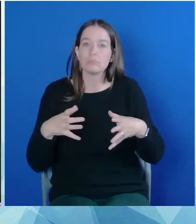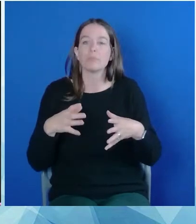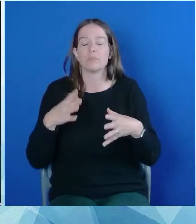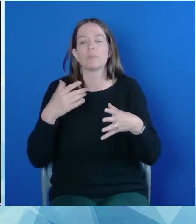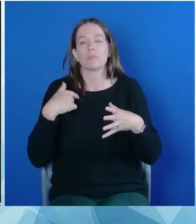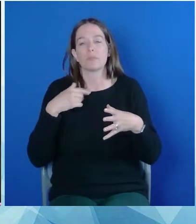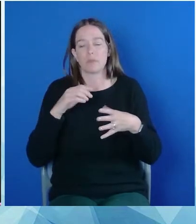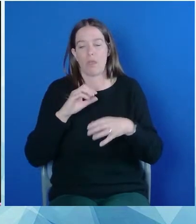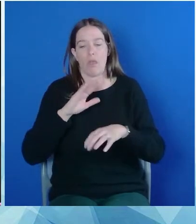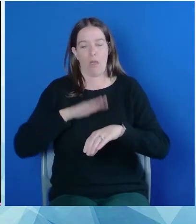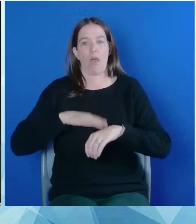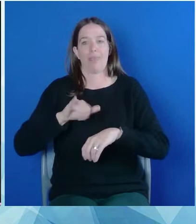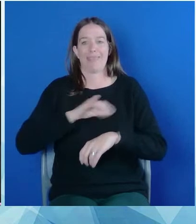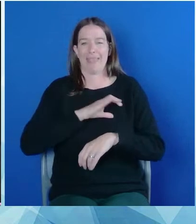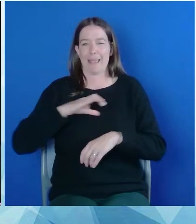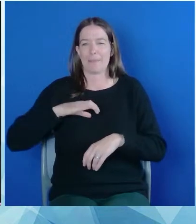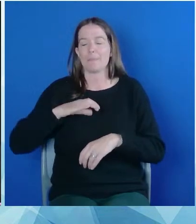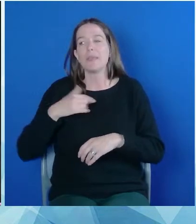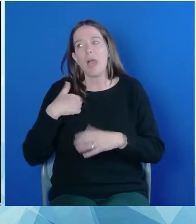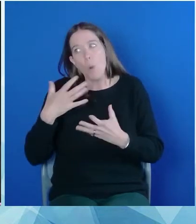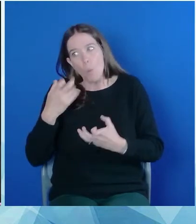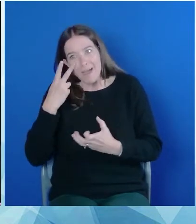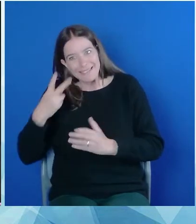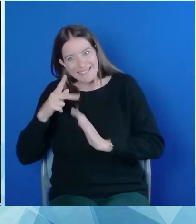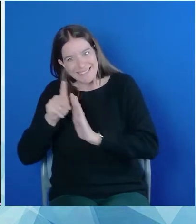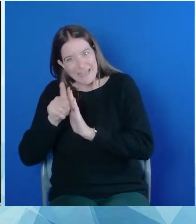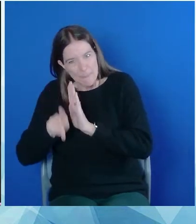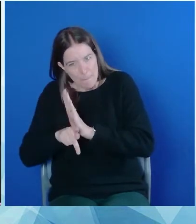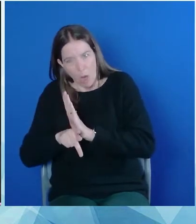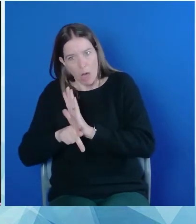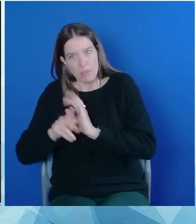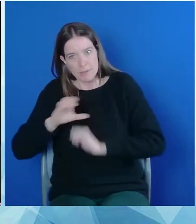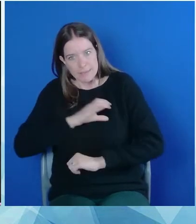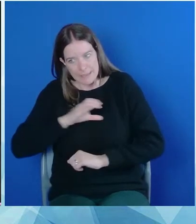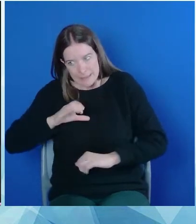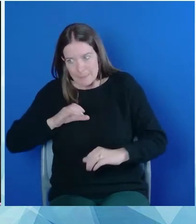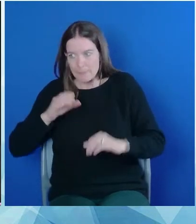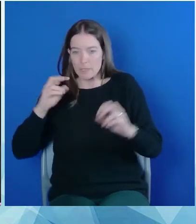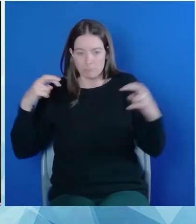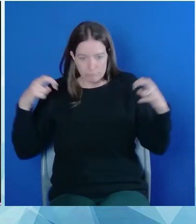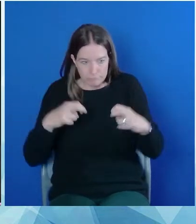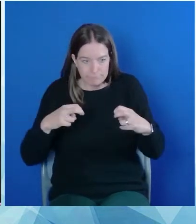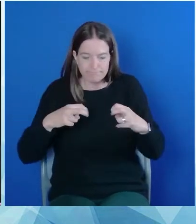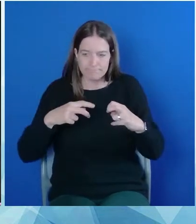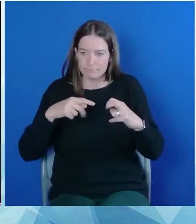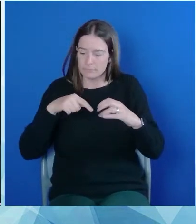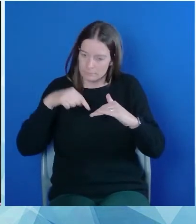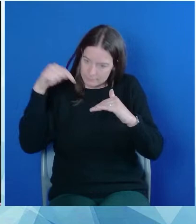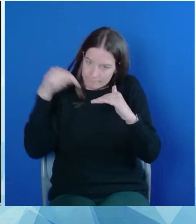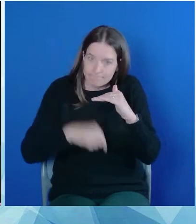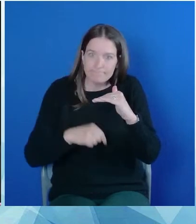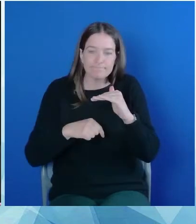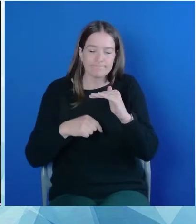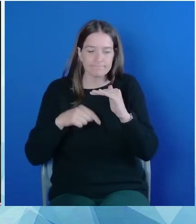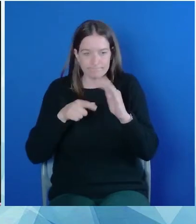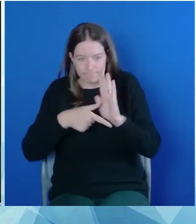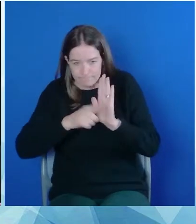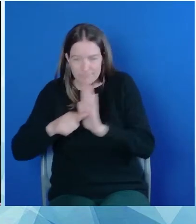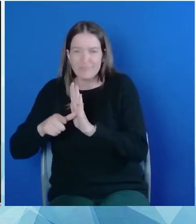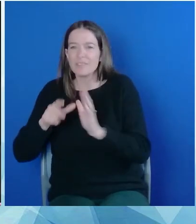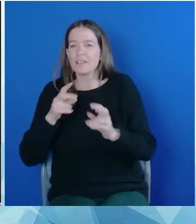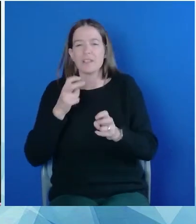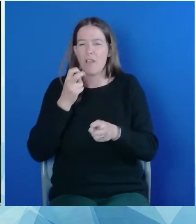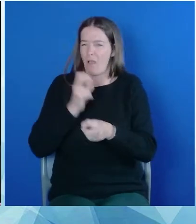policy committee so that we can really thoroughly go through all of these. Trying to do it at the board meeting, it's difficult to ask questions,